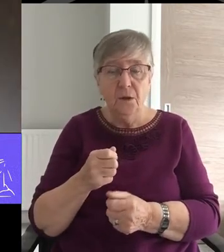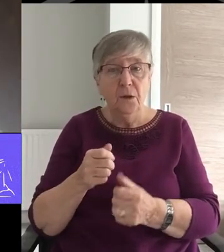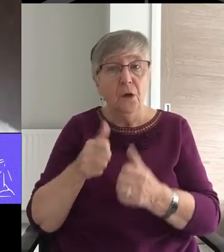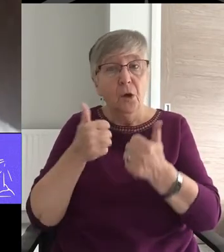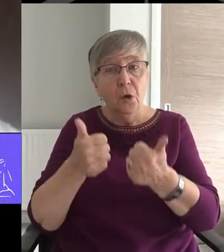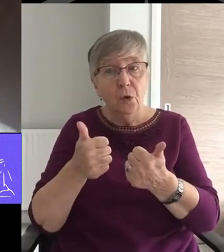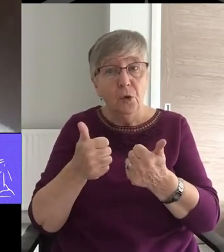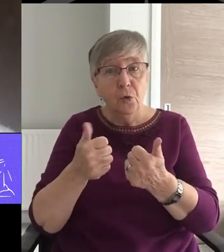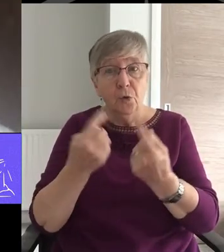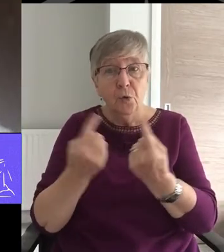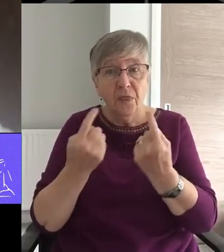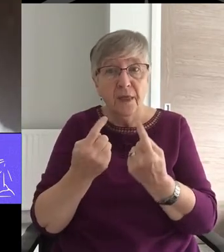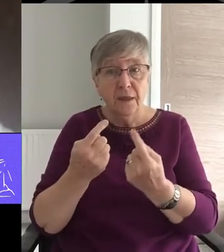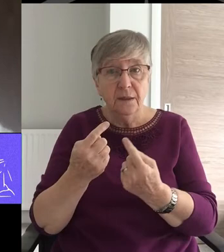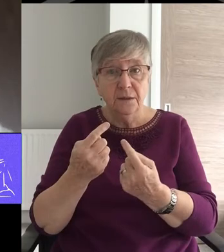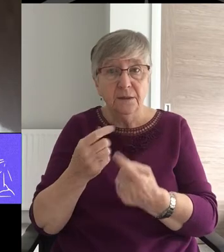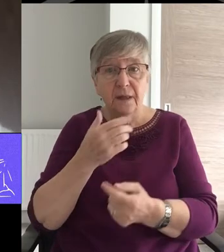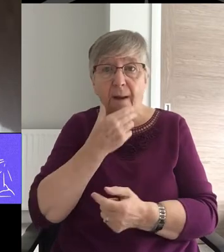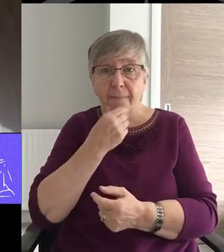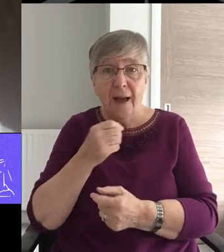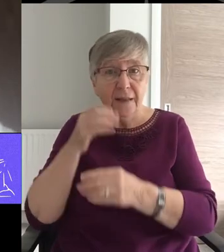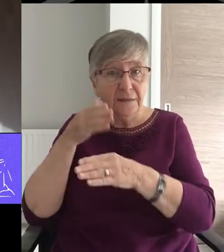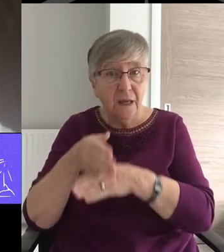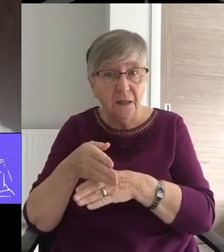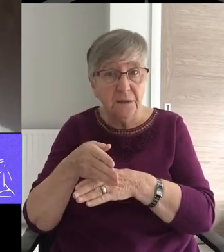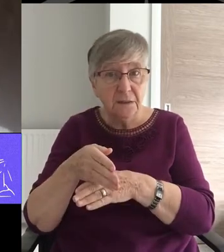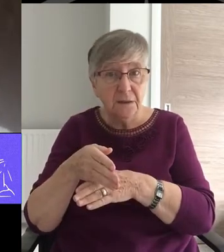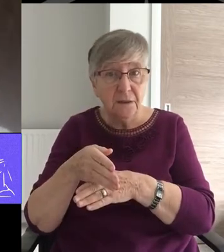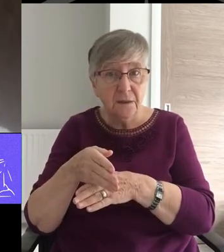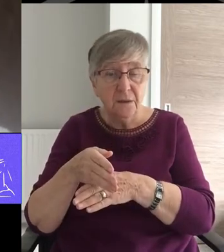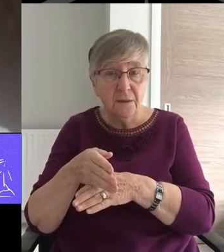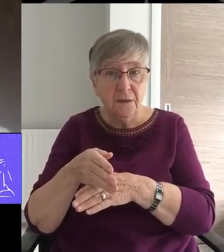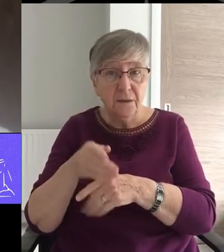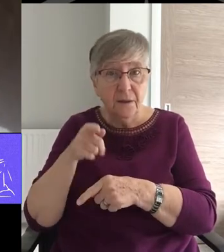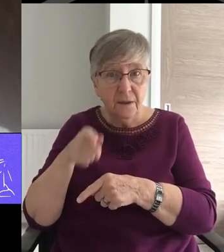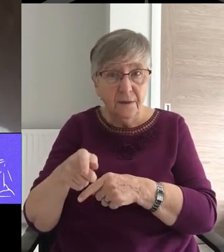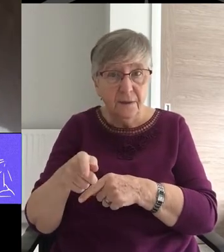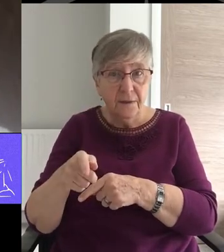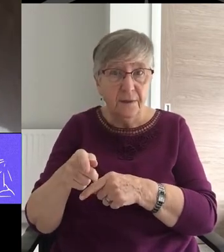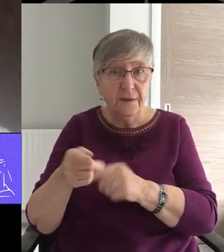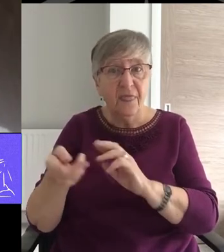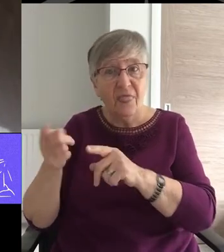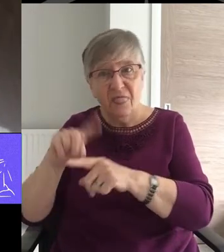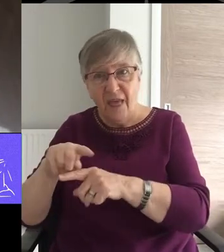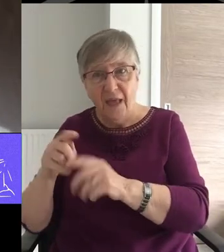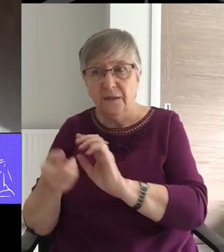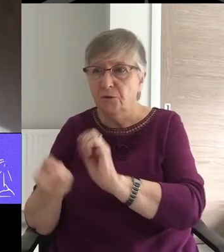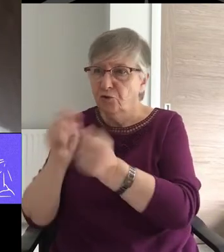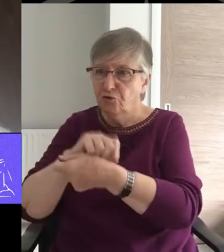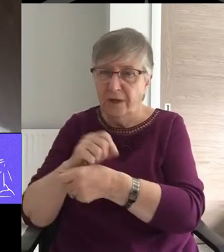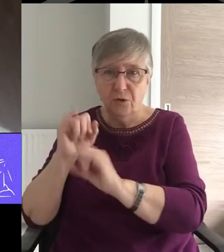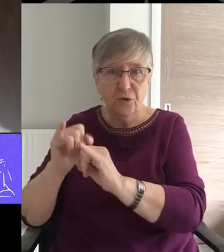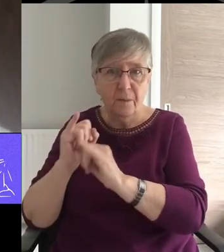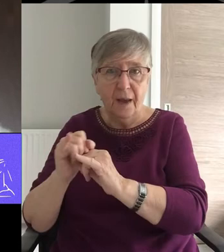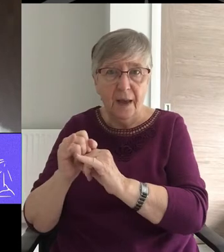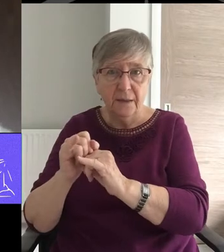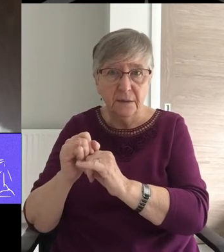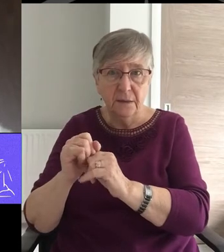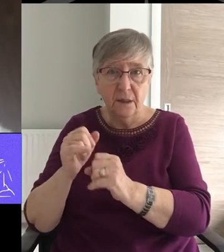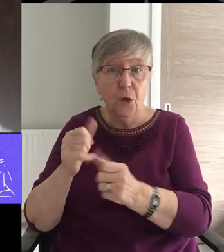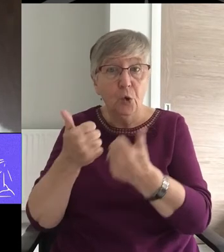if someone who is righteous disobeys, that person's former righteousness will count for